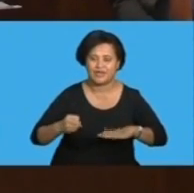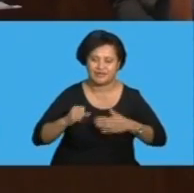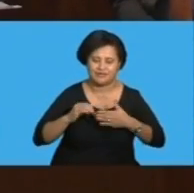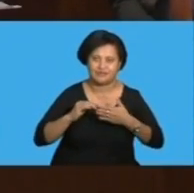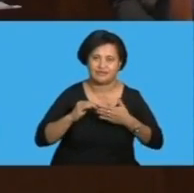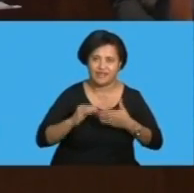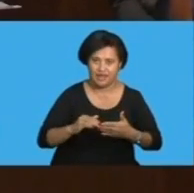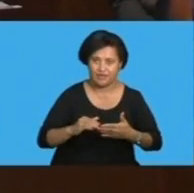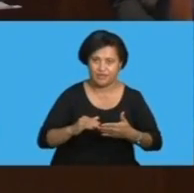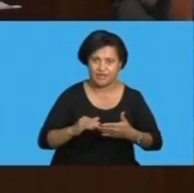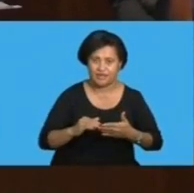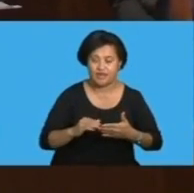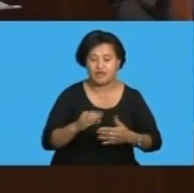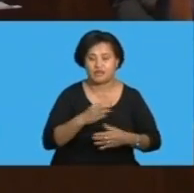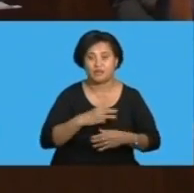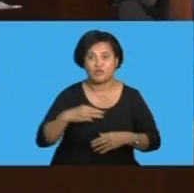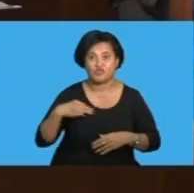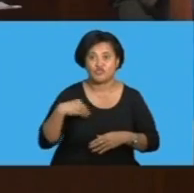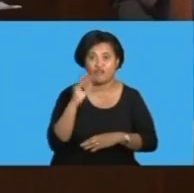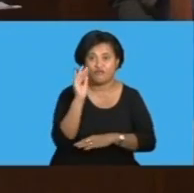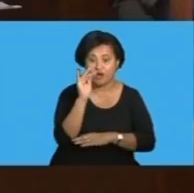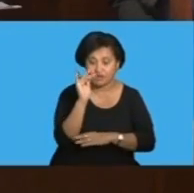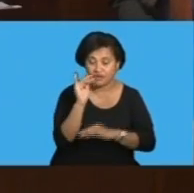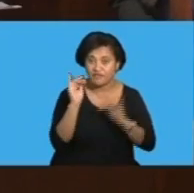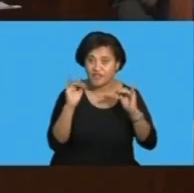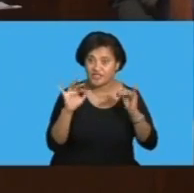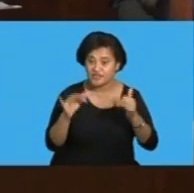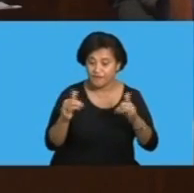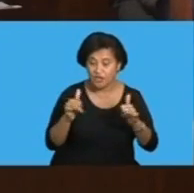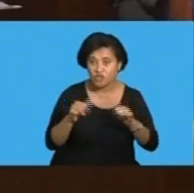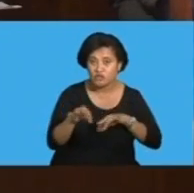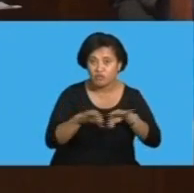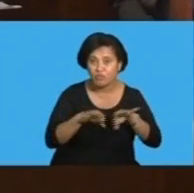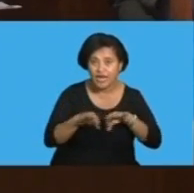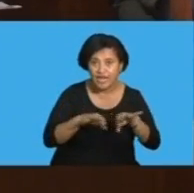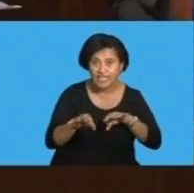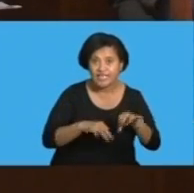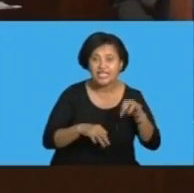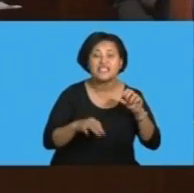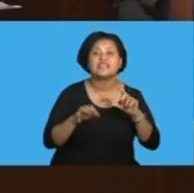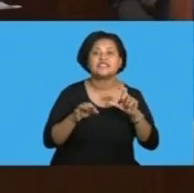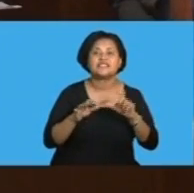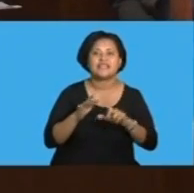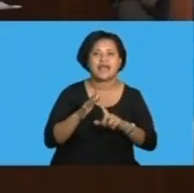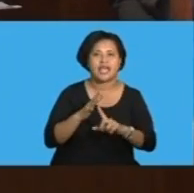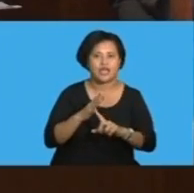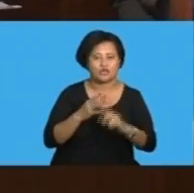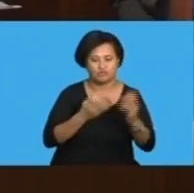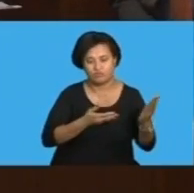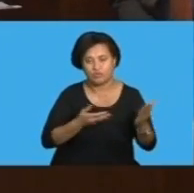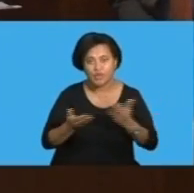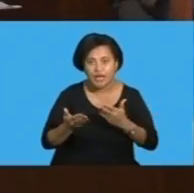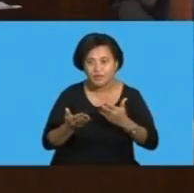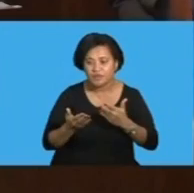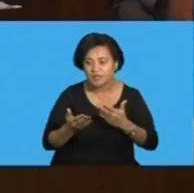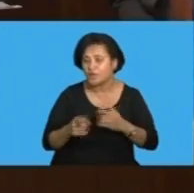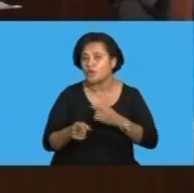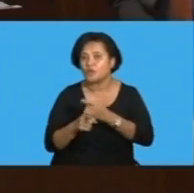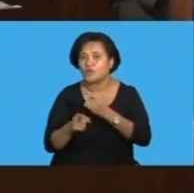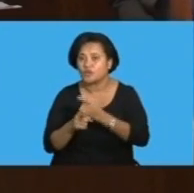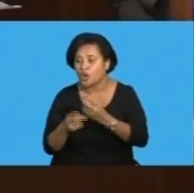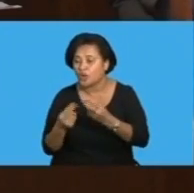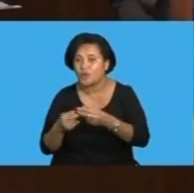Affairs. After they've done the plans, etc., CIU is brought in, but they're recommended to them to engage local consultants,